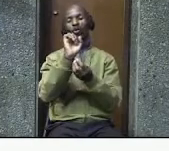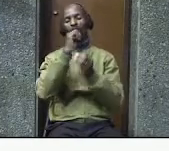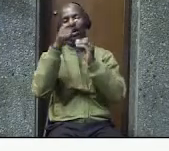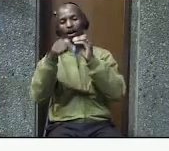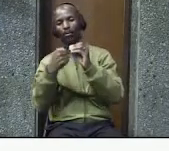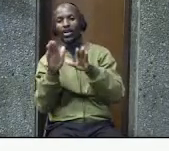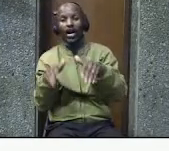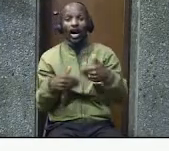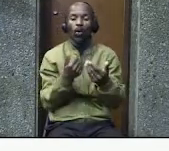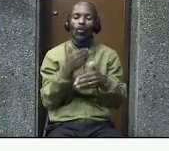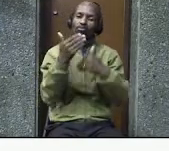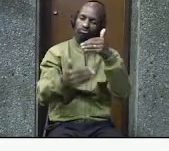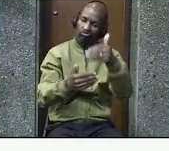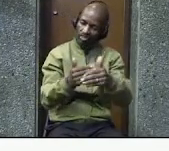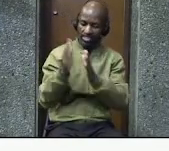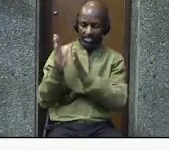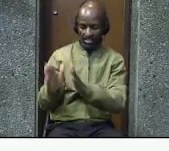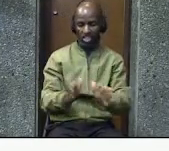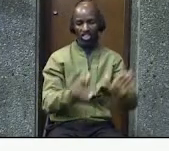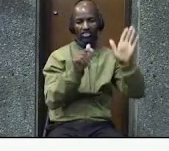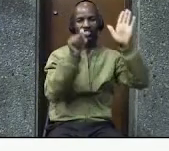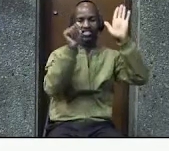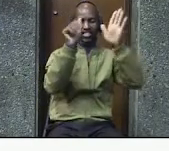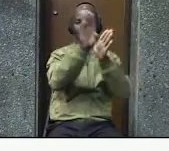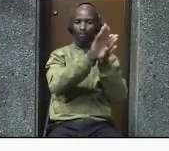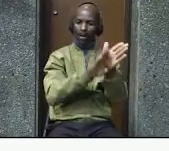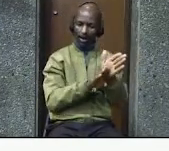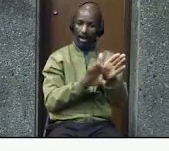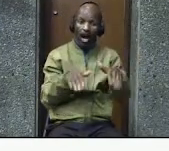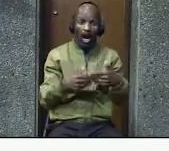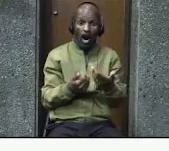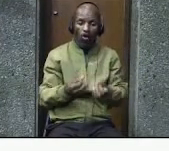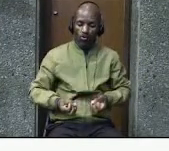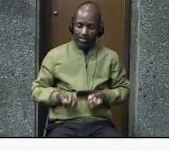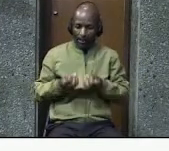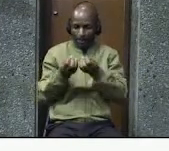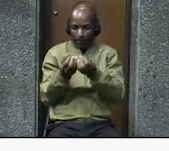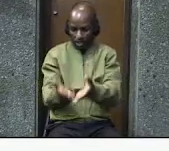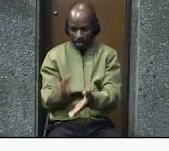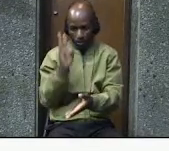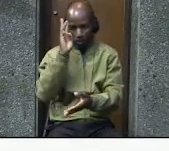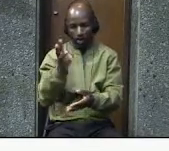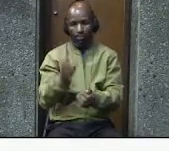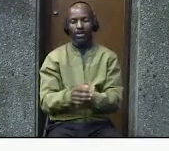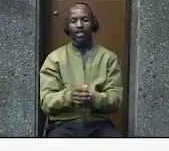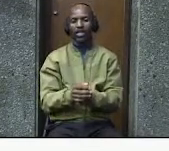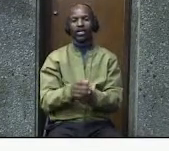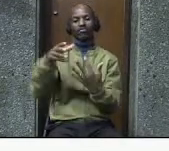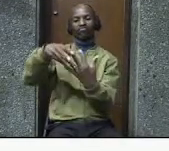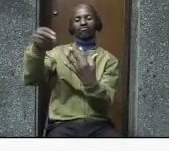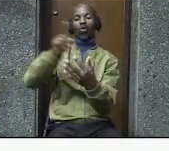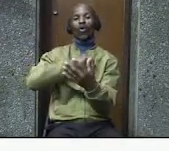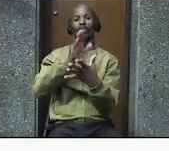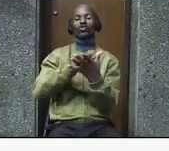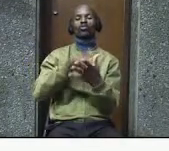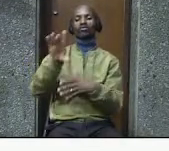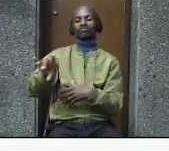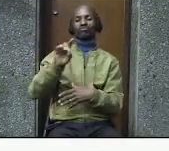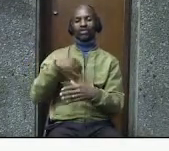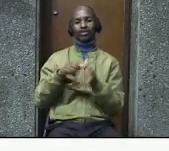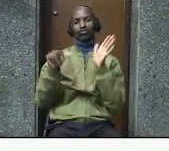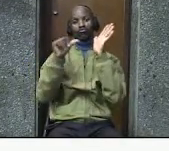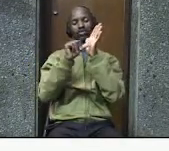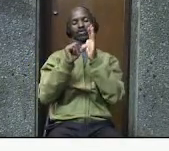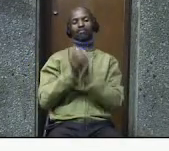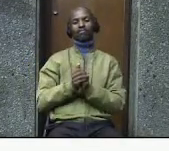about, how we process a Section 76 bill, how your submissions are going to be considered, because they will be considered and taken into